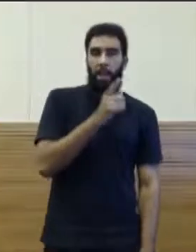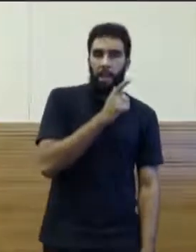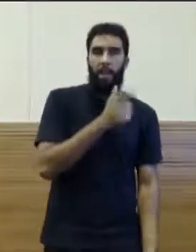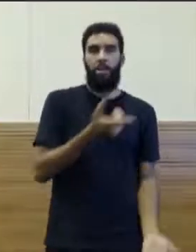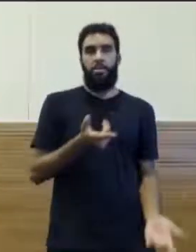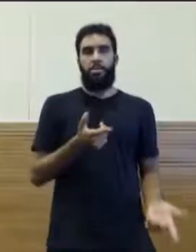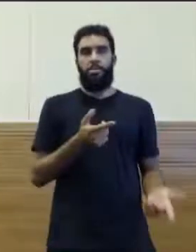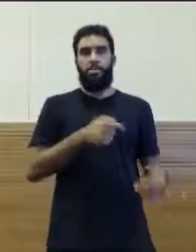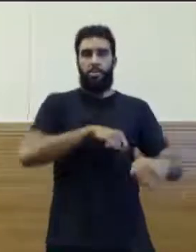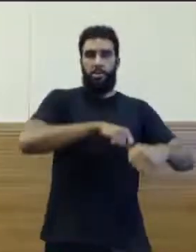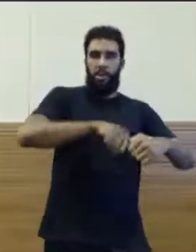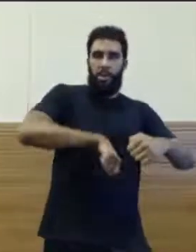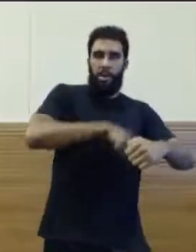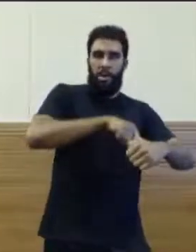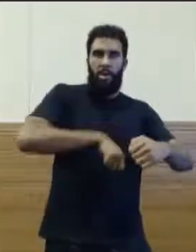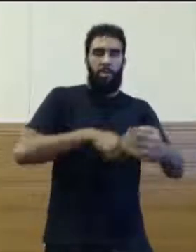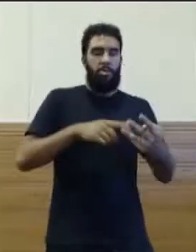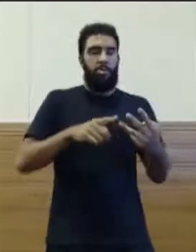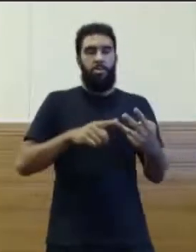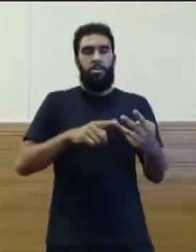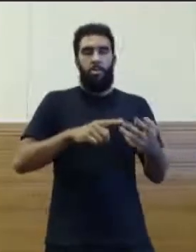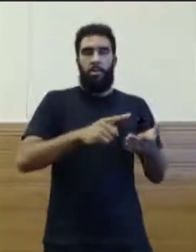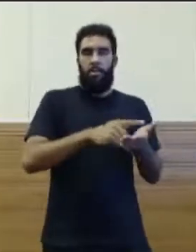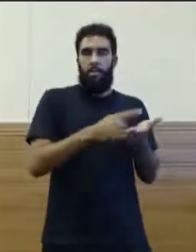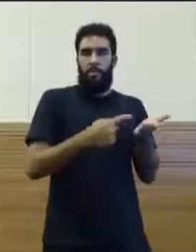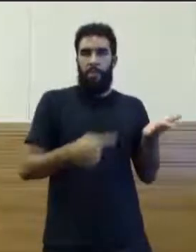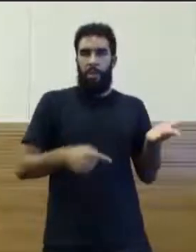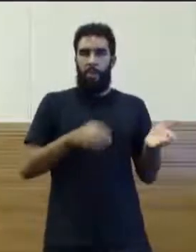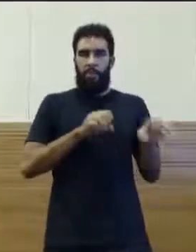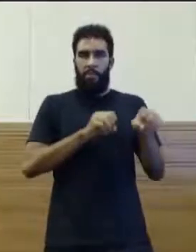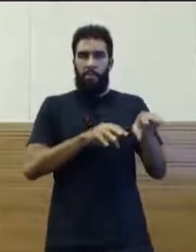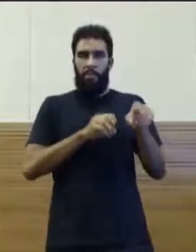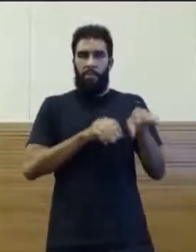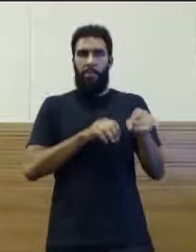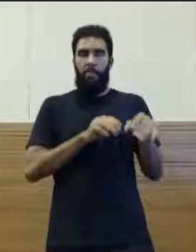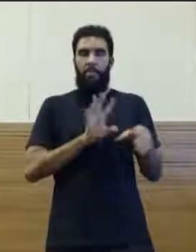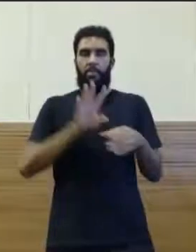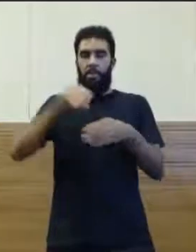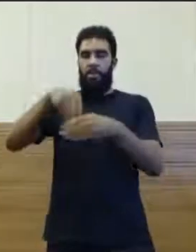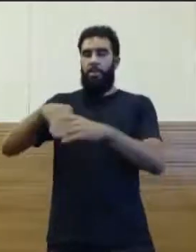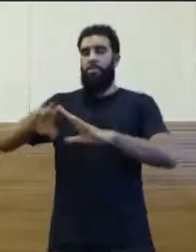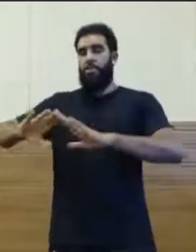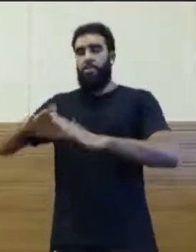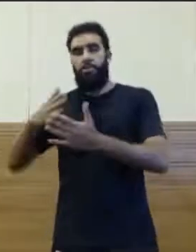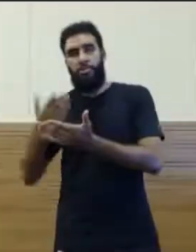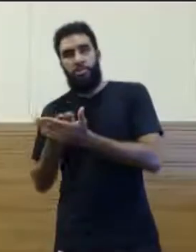talked about snacks, recipes, manuals for